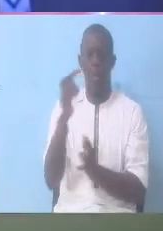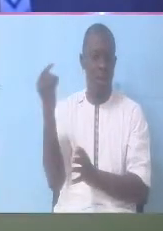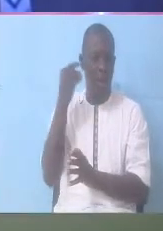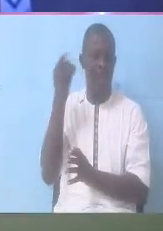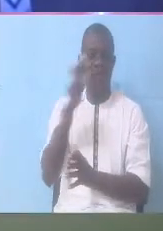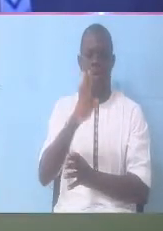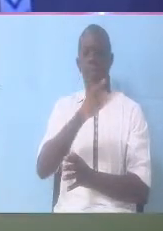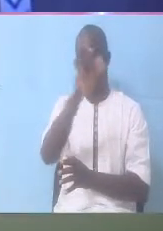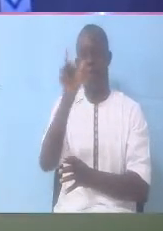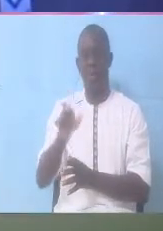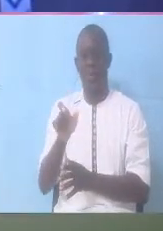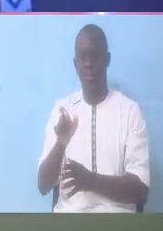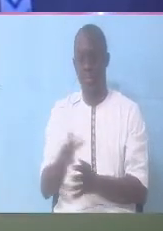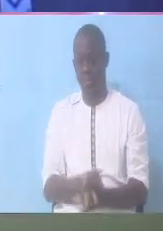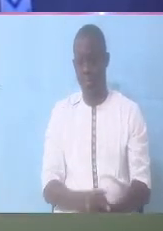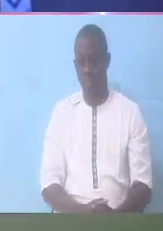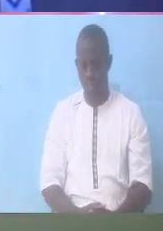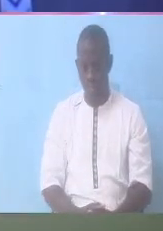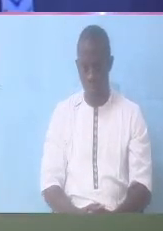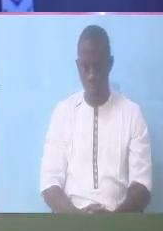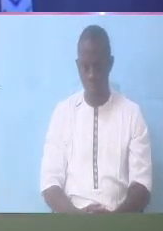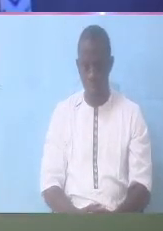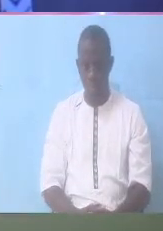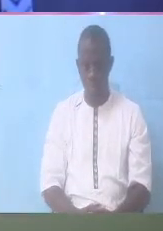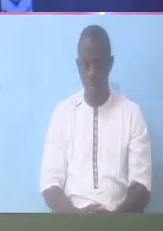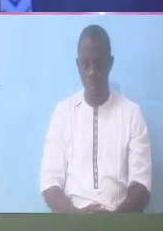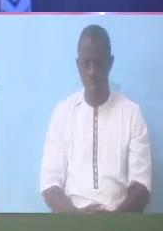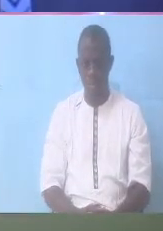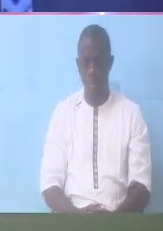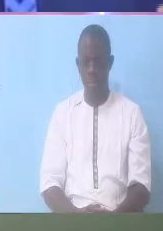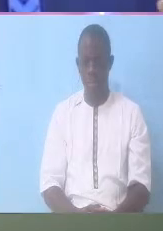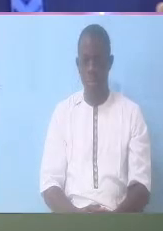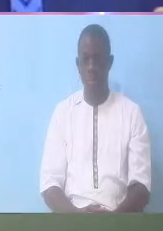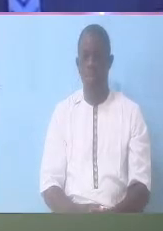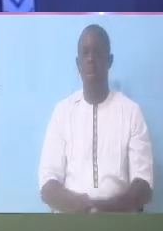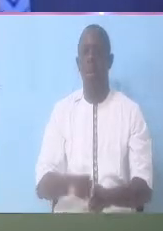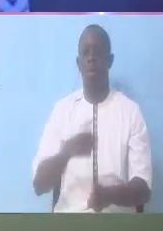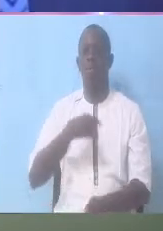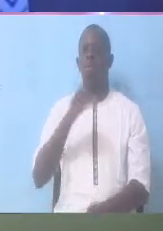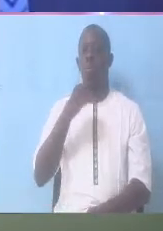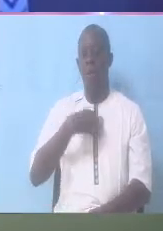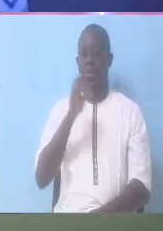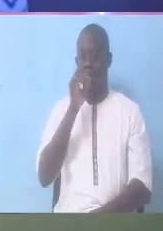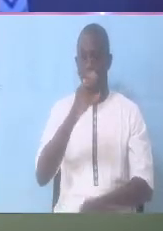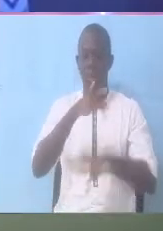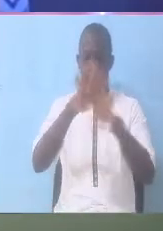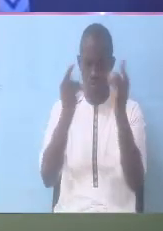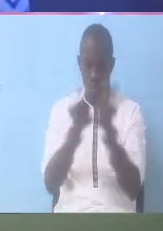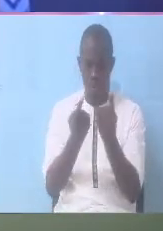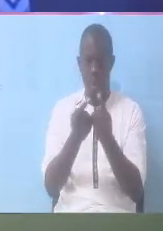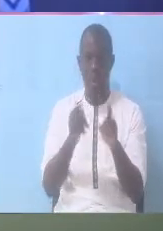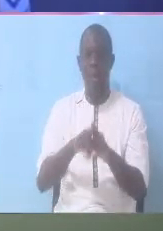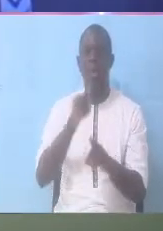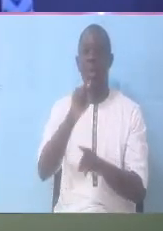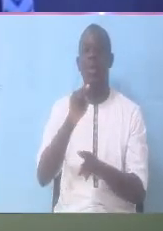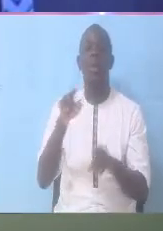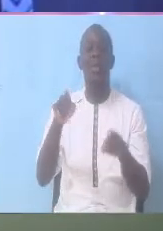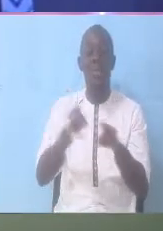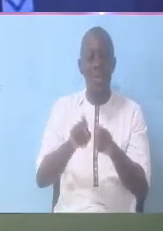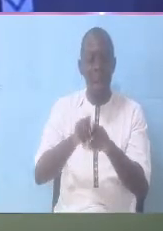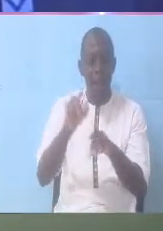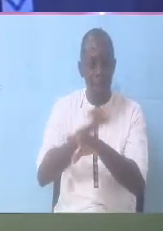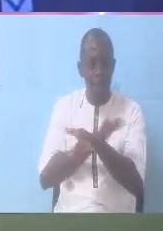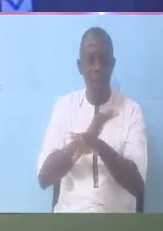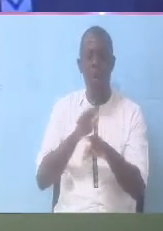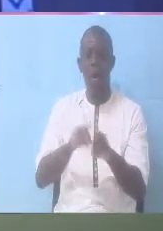No, I'm saying here, I was like a son to Jamme. He called me son. But yes, this is between me and the country and Allah subhanahu wa